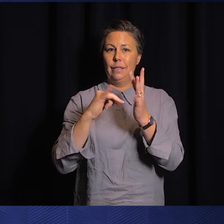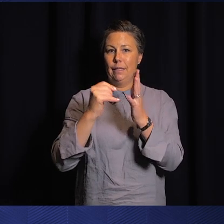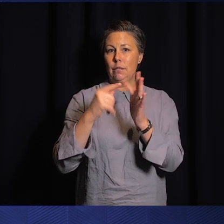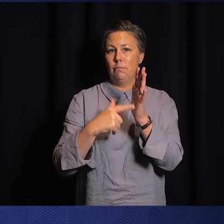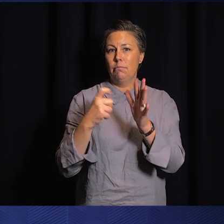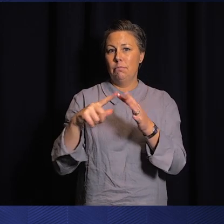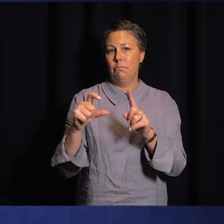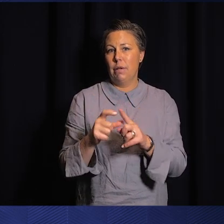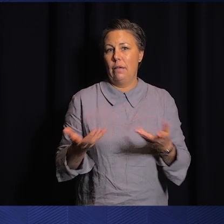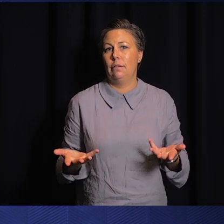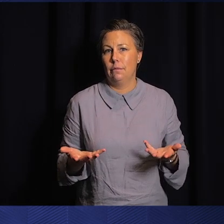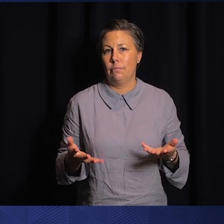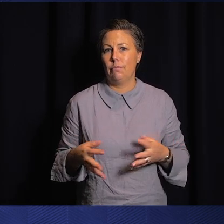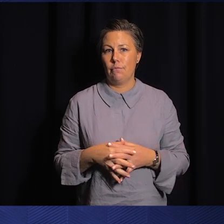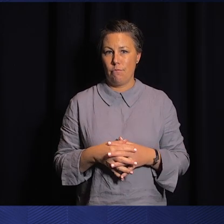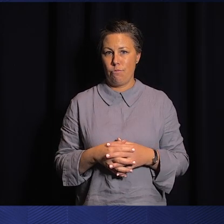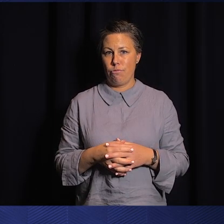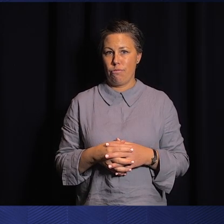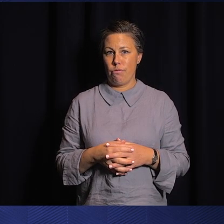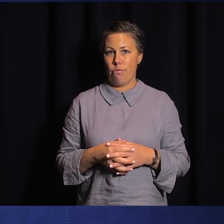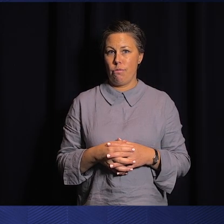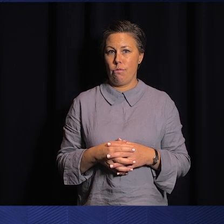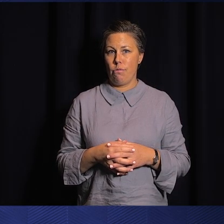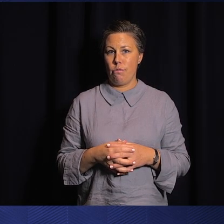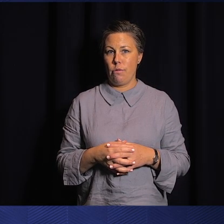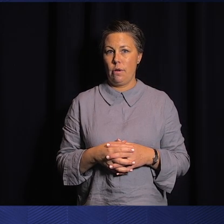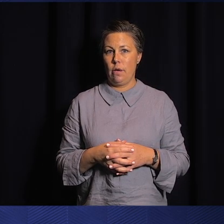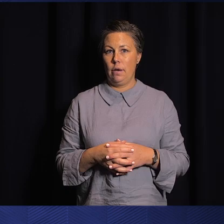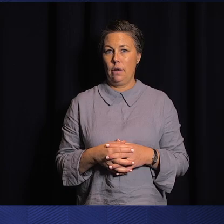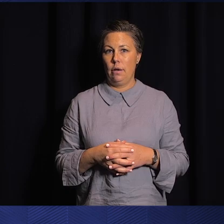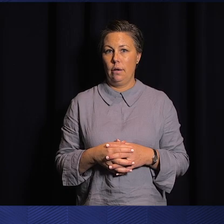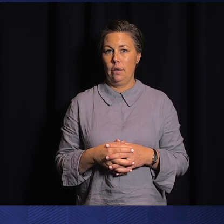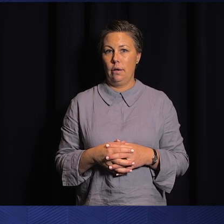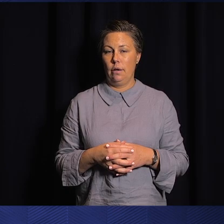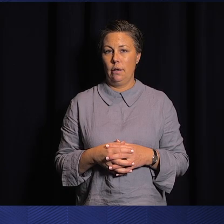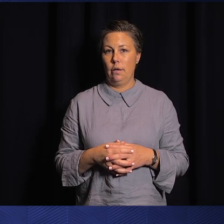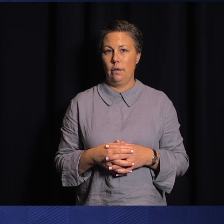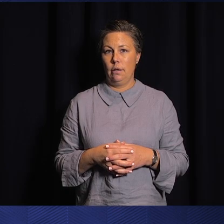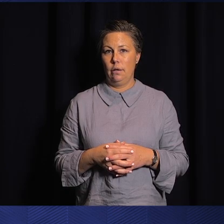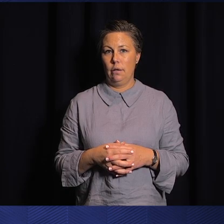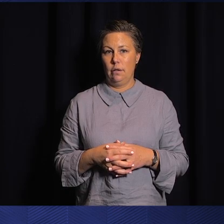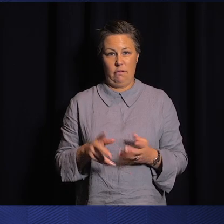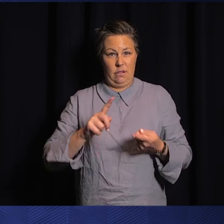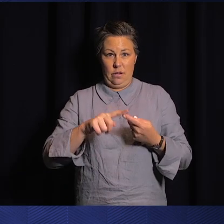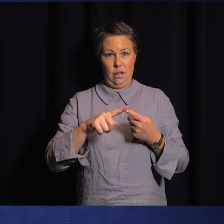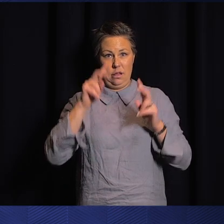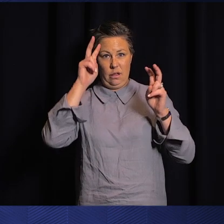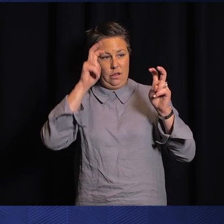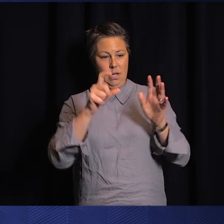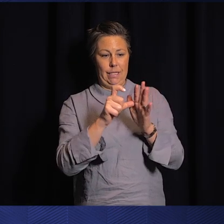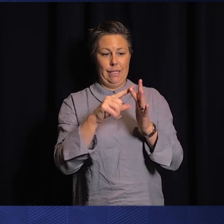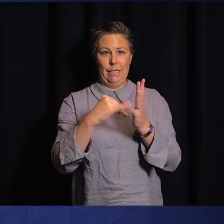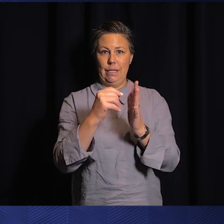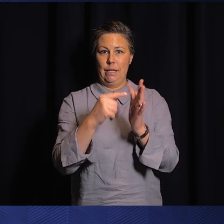over time they can actually be considered internally displaced persons,